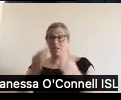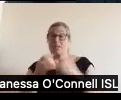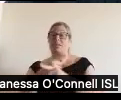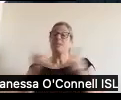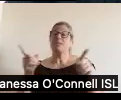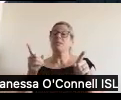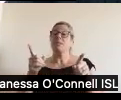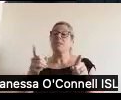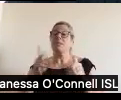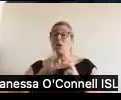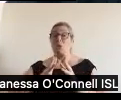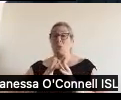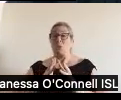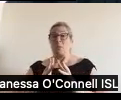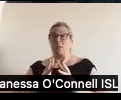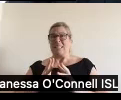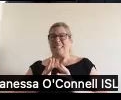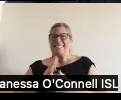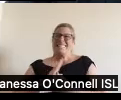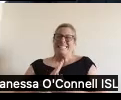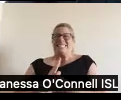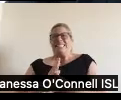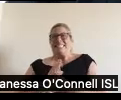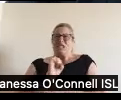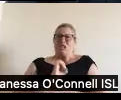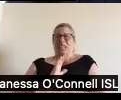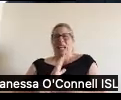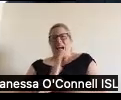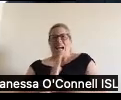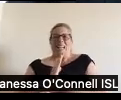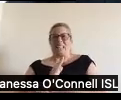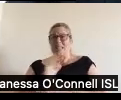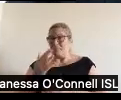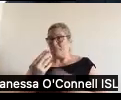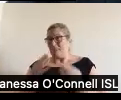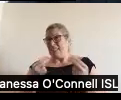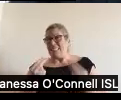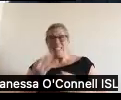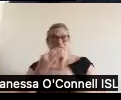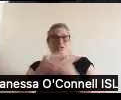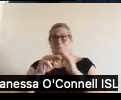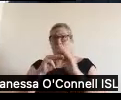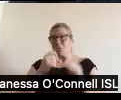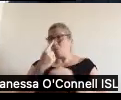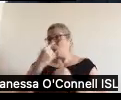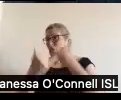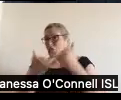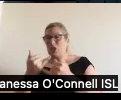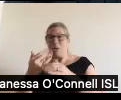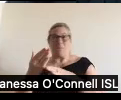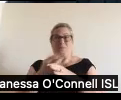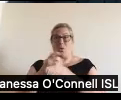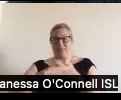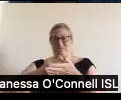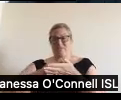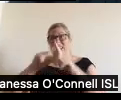she would hem and haw and maybe take a few months to maybe sometimes over a year to fill in the form and get it back to him. Whereas when